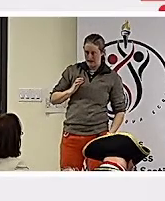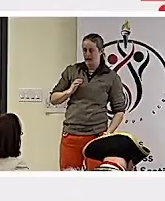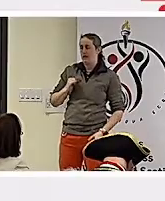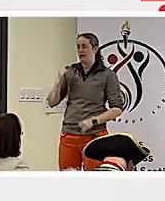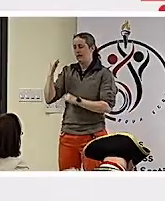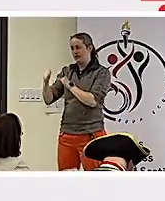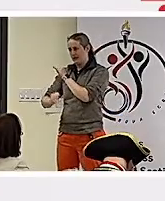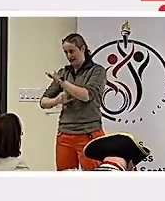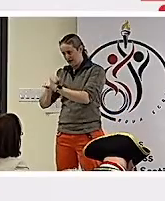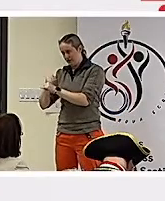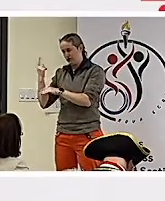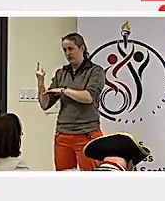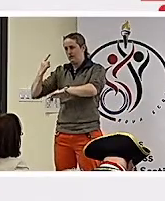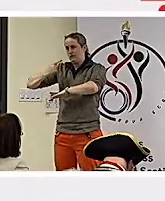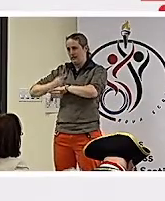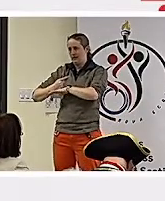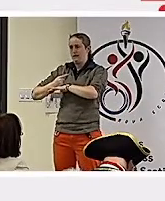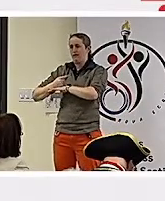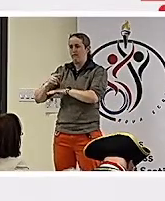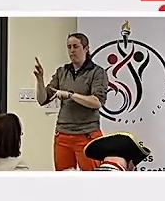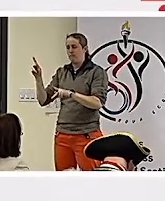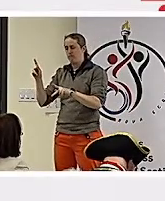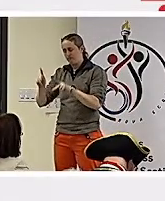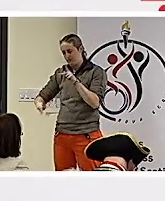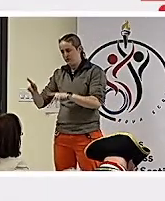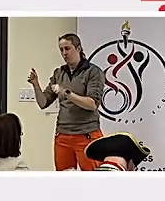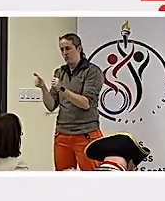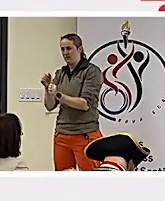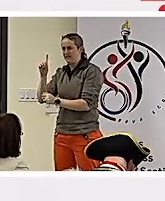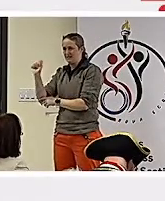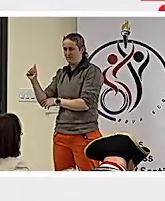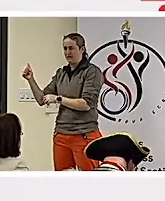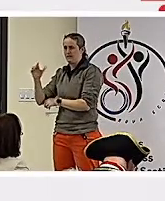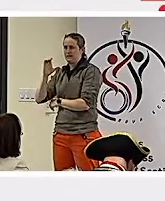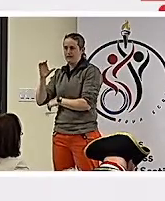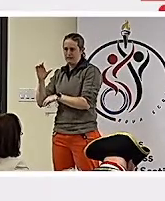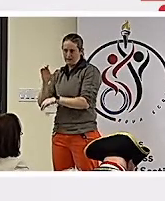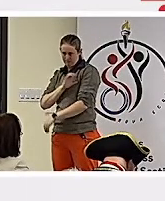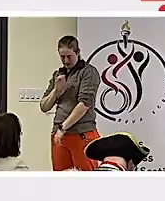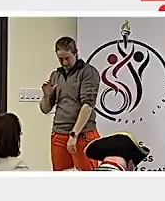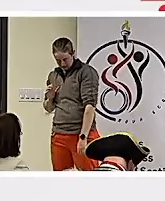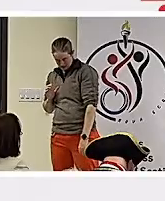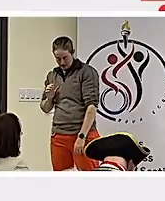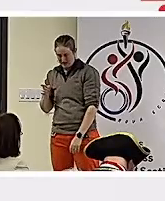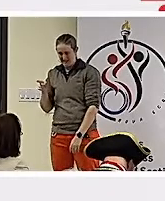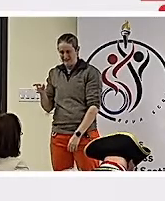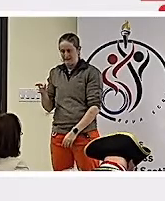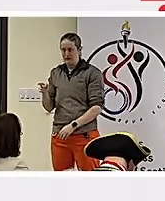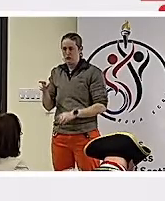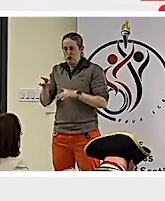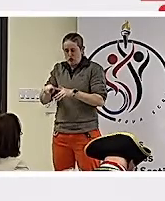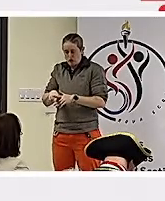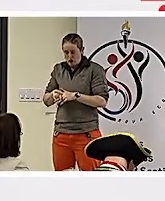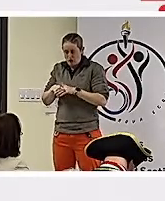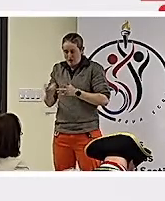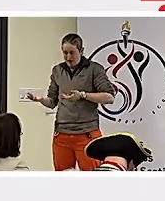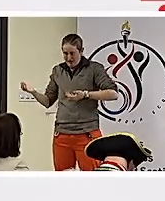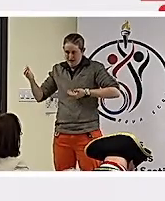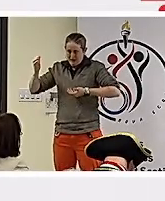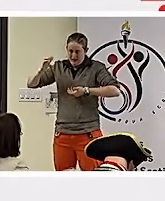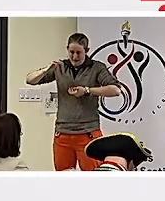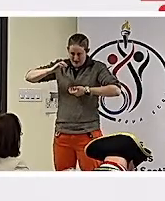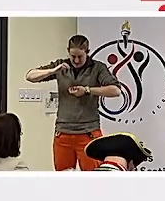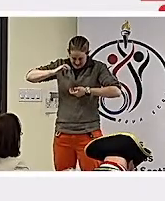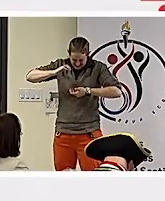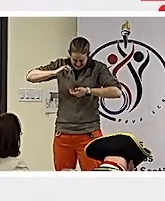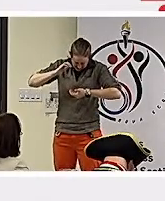of Persons with Disabilities Committee is in its early stages of development towards a unified and single